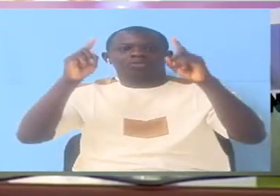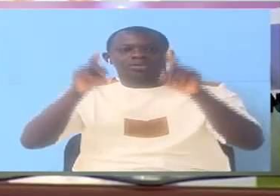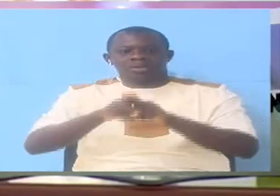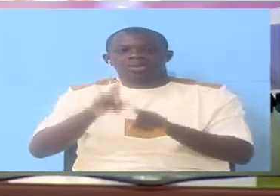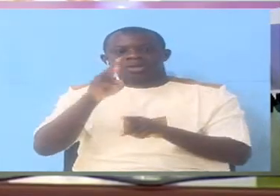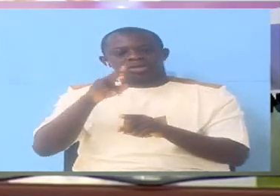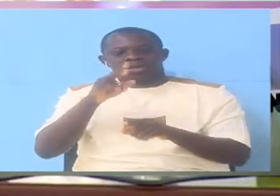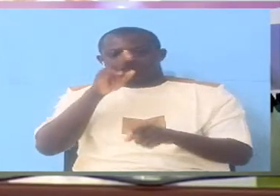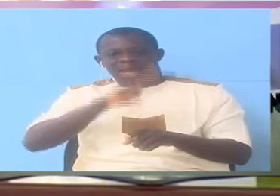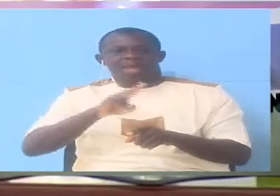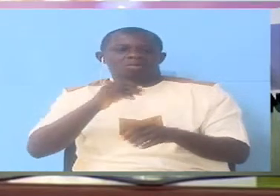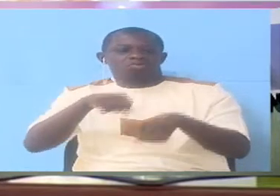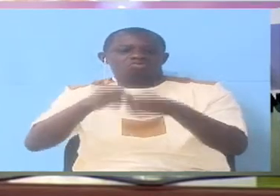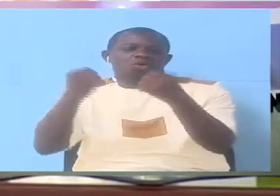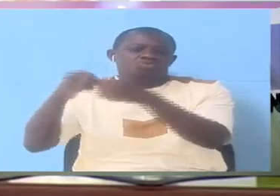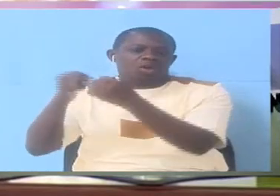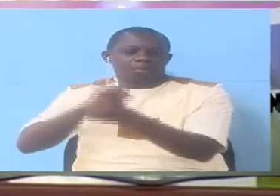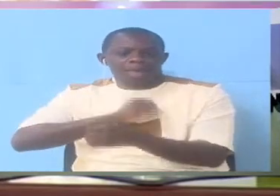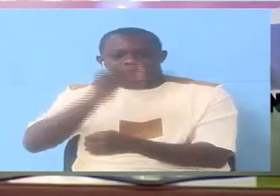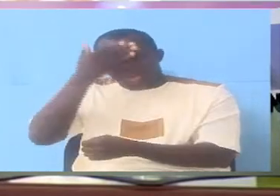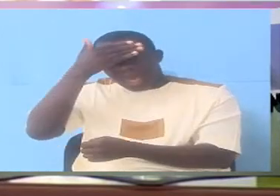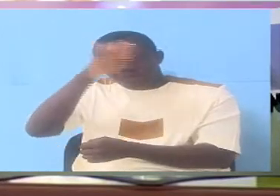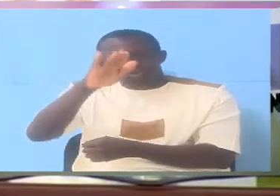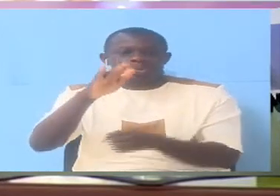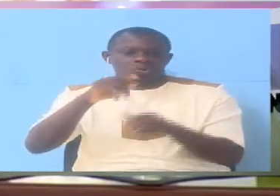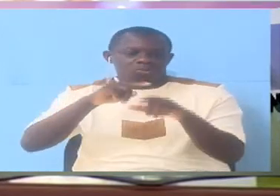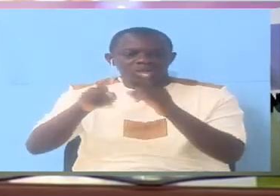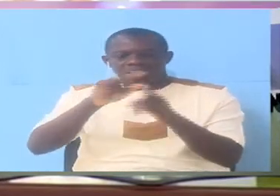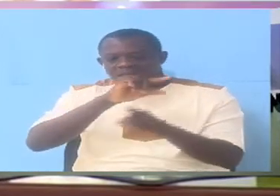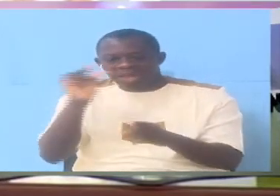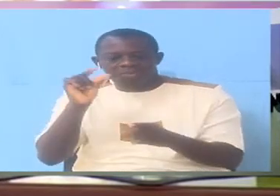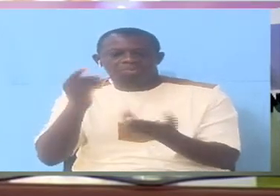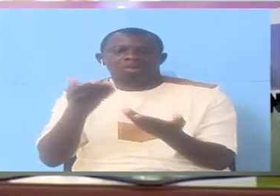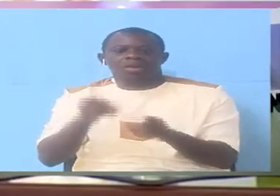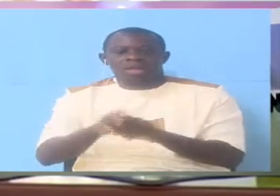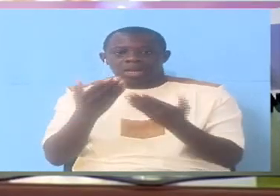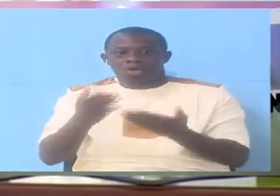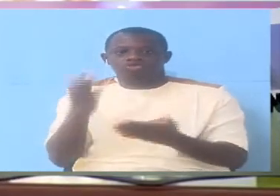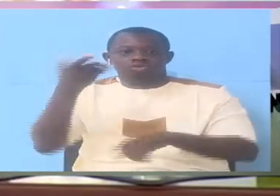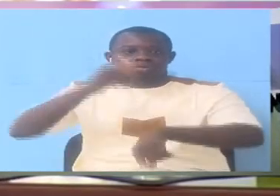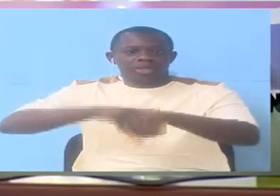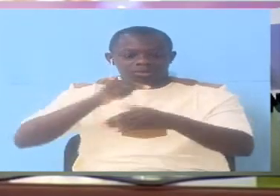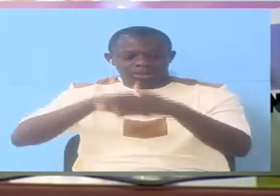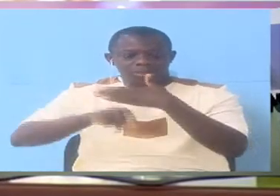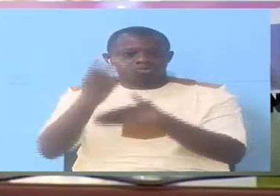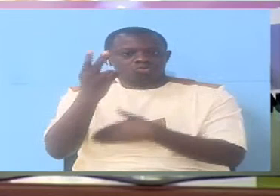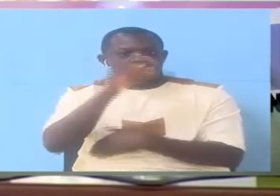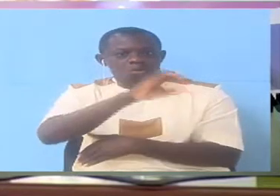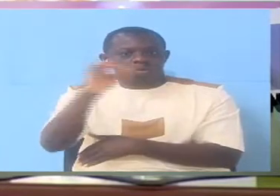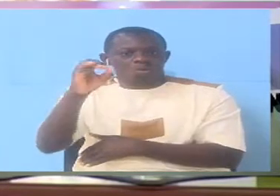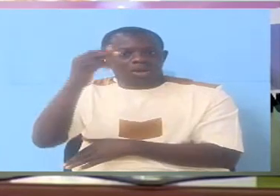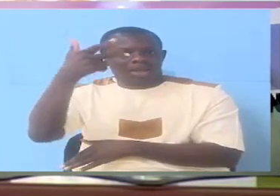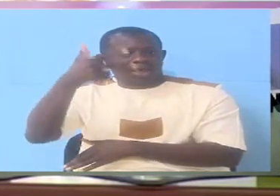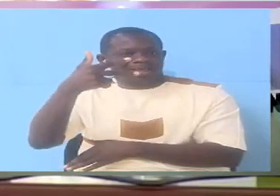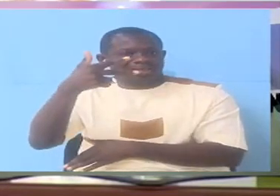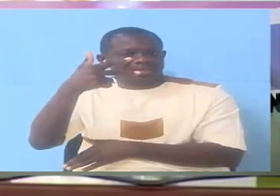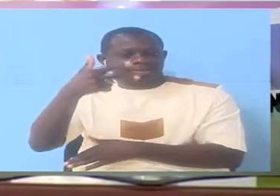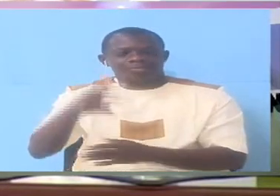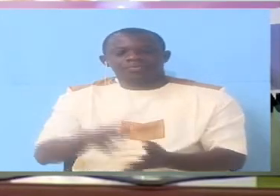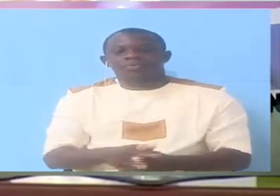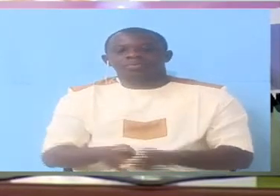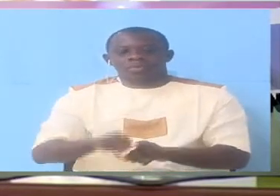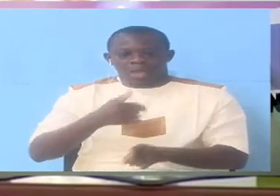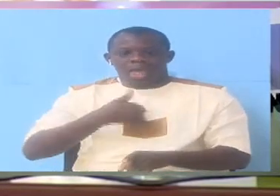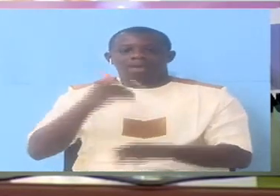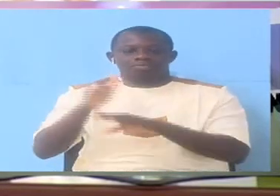my character. di bugg a yàq nag suma der. Then sometime in 2008, am na jamono nag 2008,